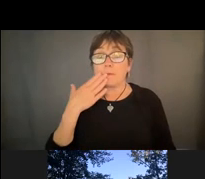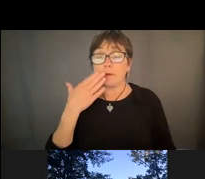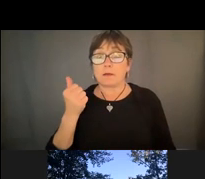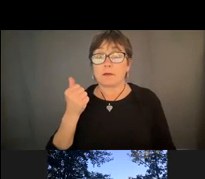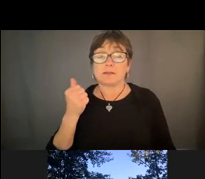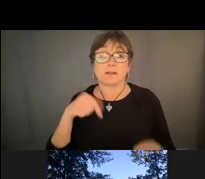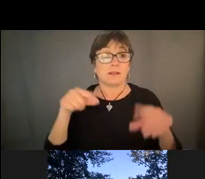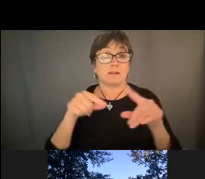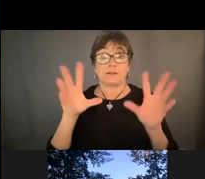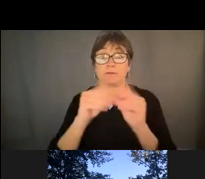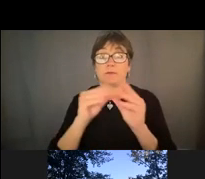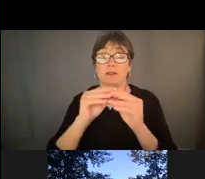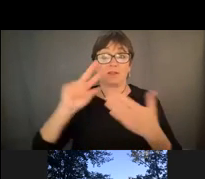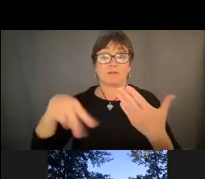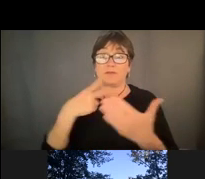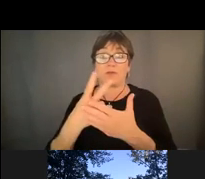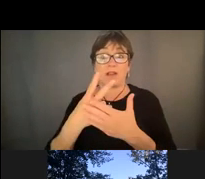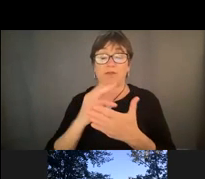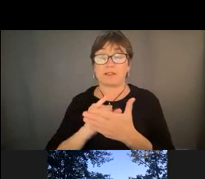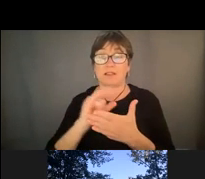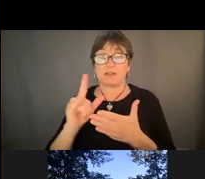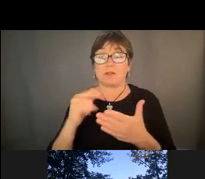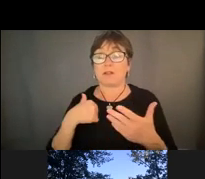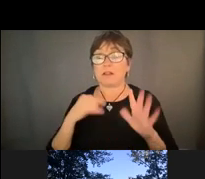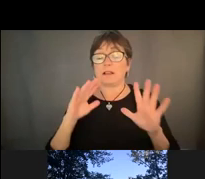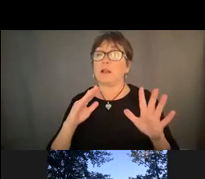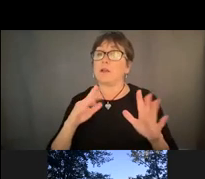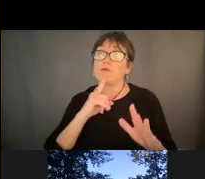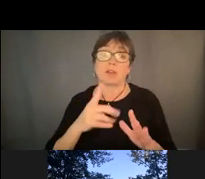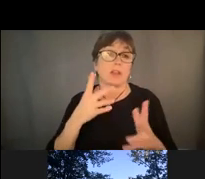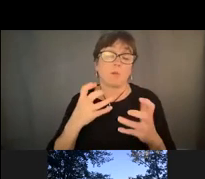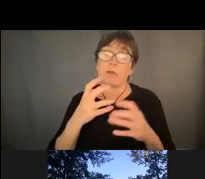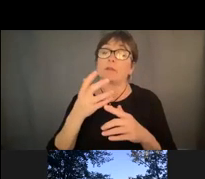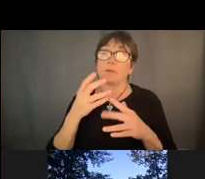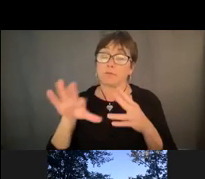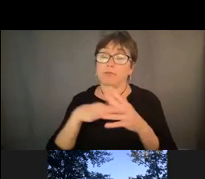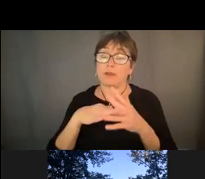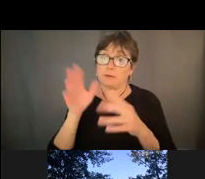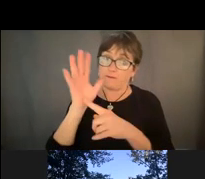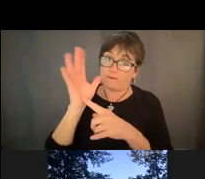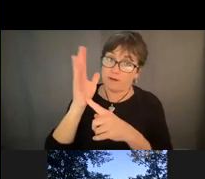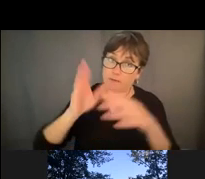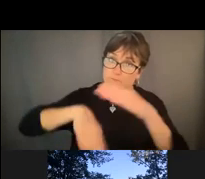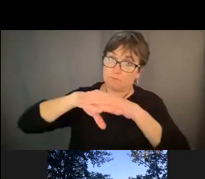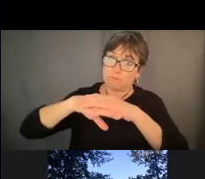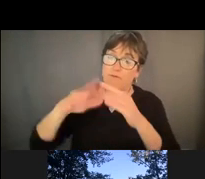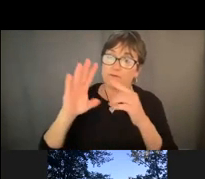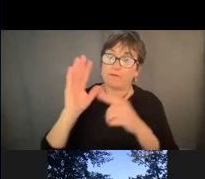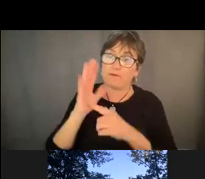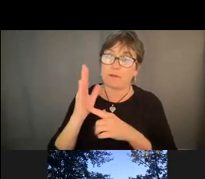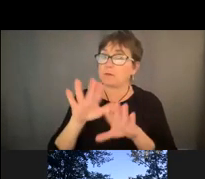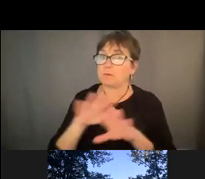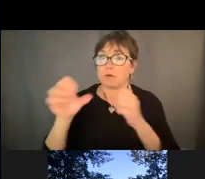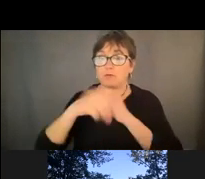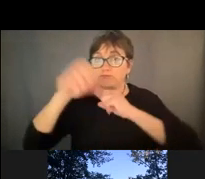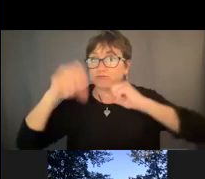hours today, I'd like to keep the break at 5 minutes. And so if you guys could come back at the